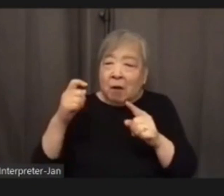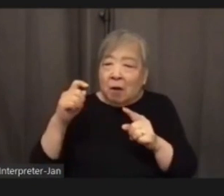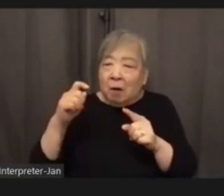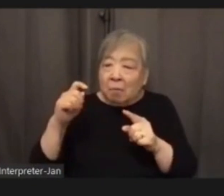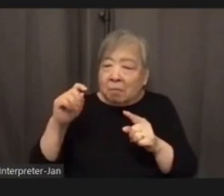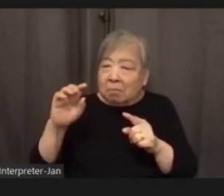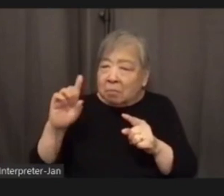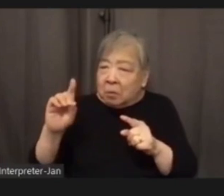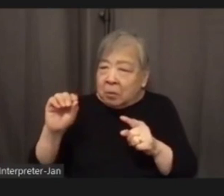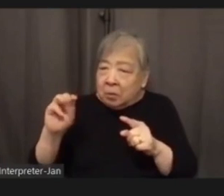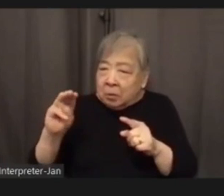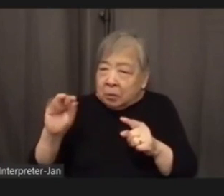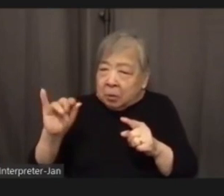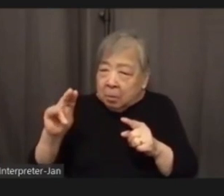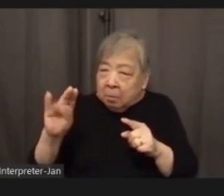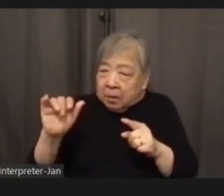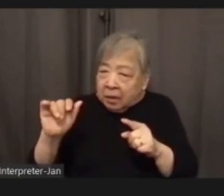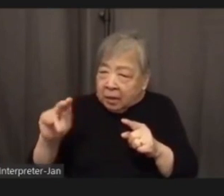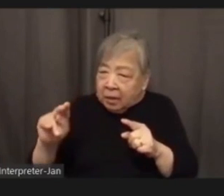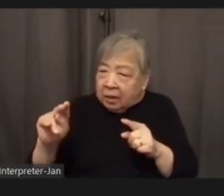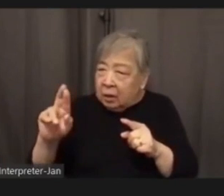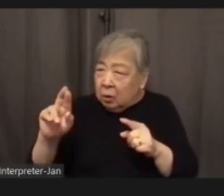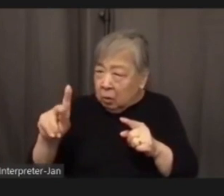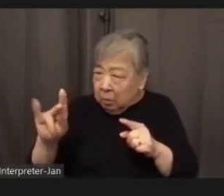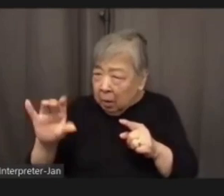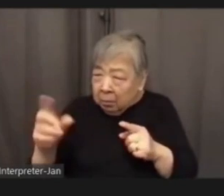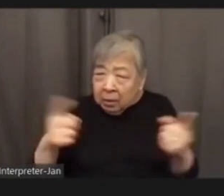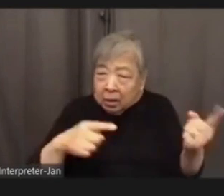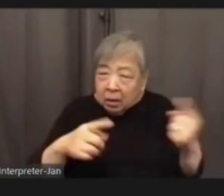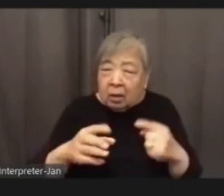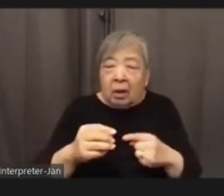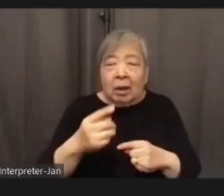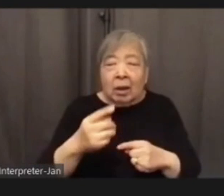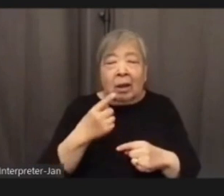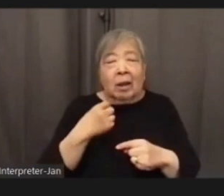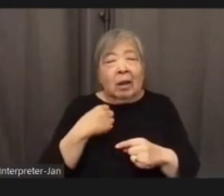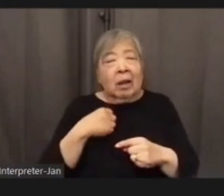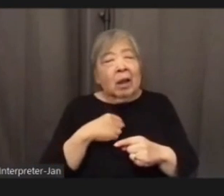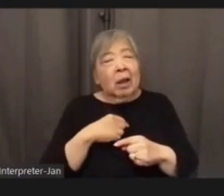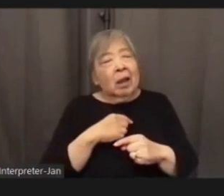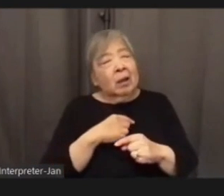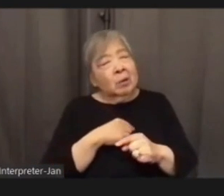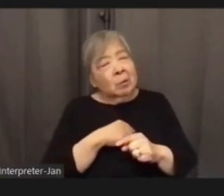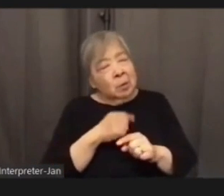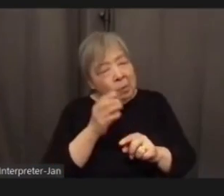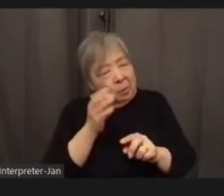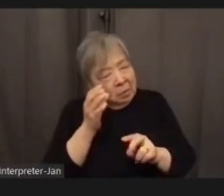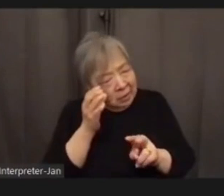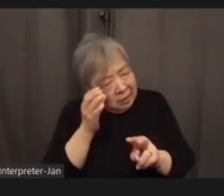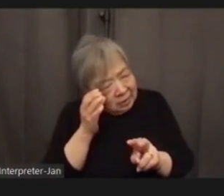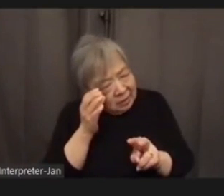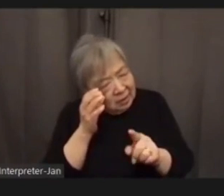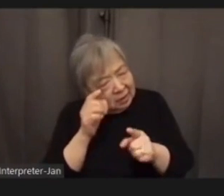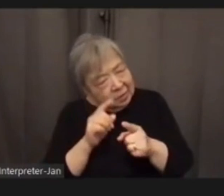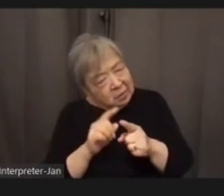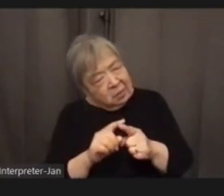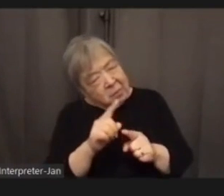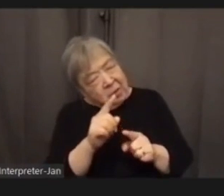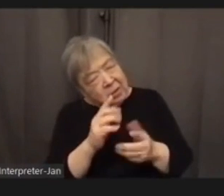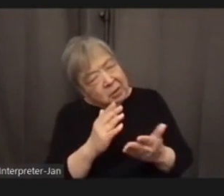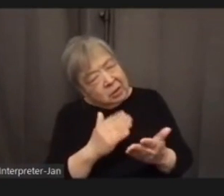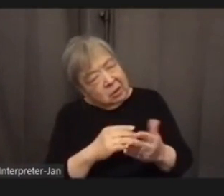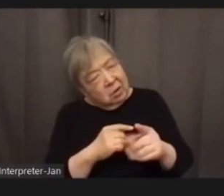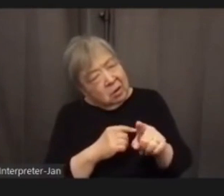Republic, etc. And we were listening to Nueva Canción. We were, and the lyrics, you know,